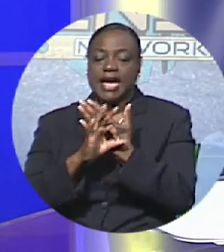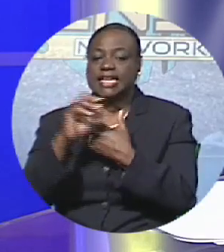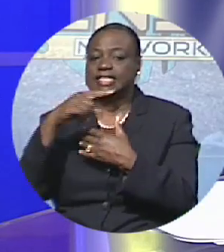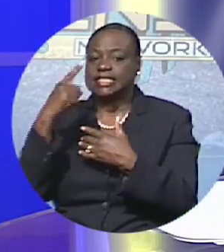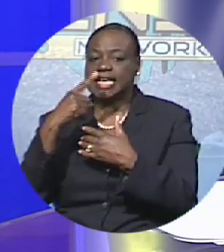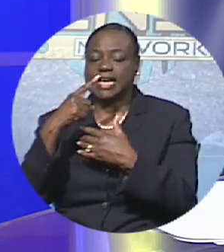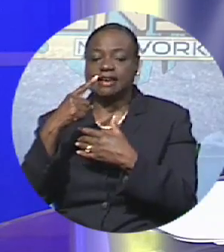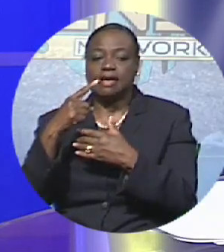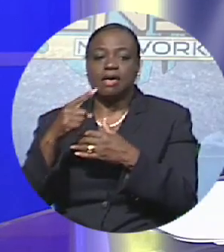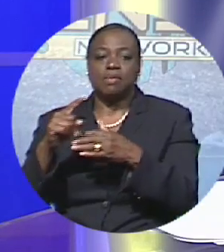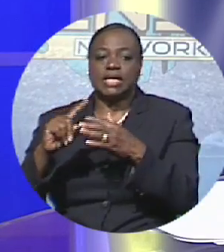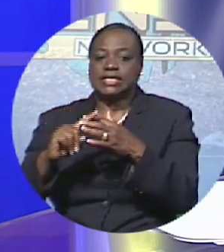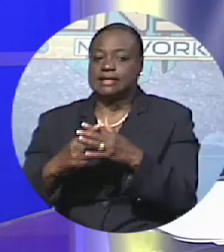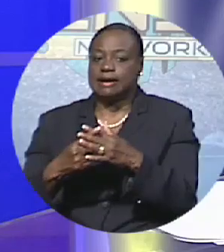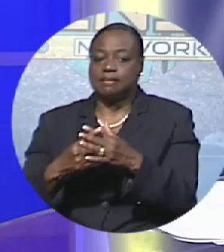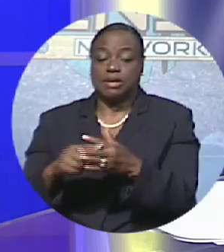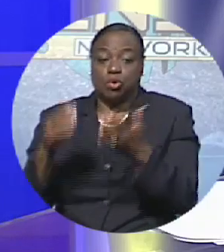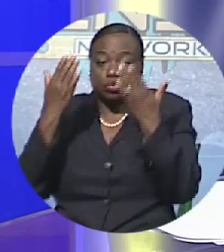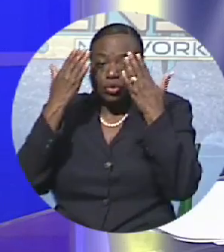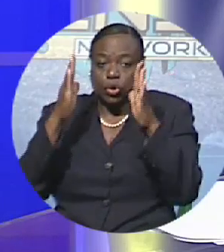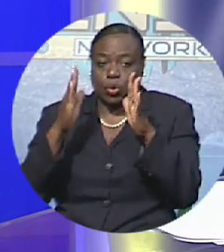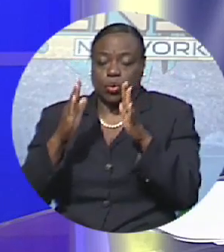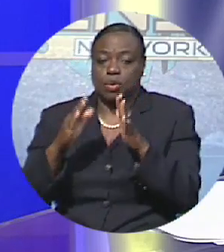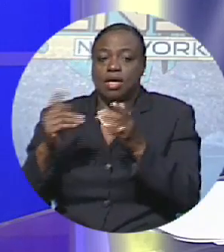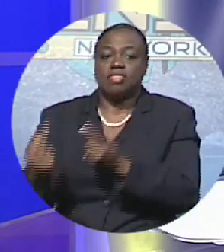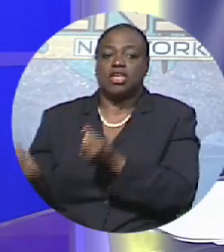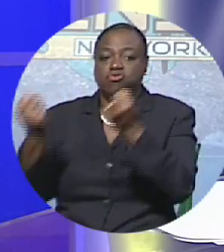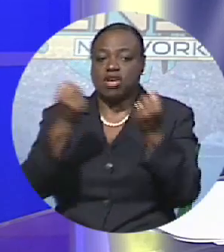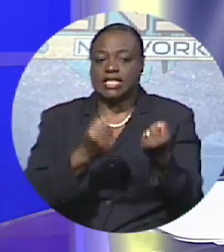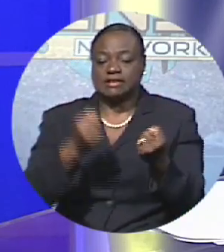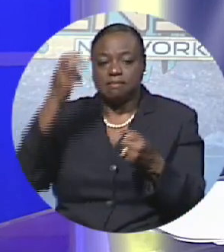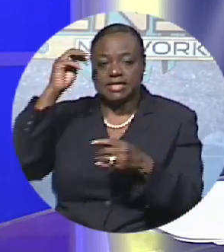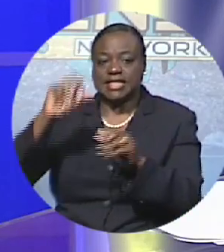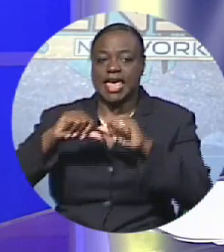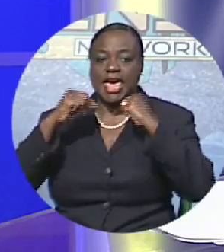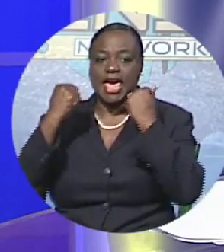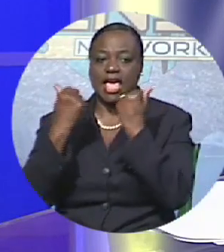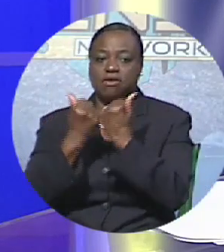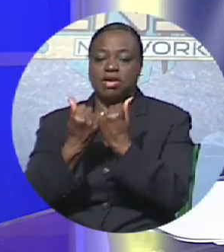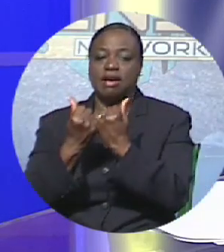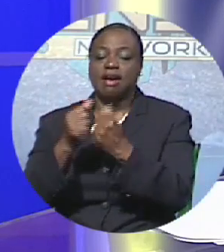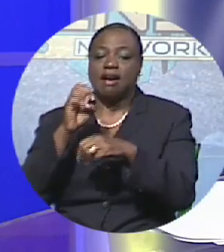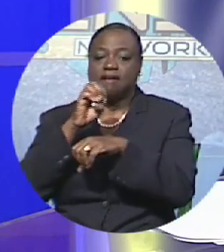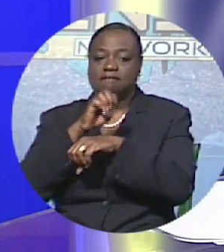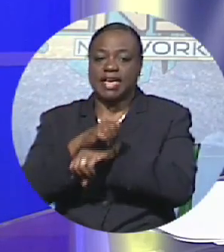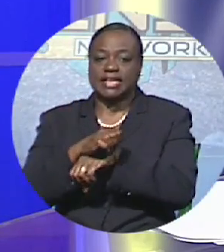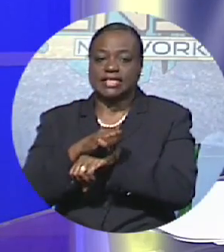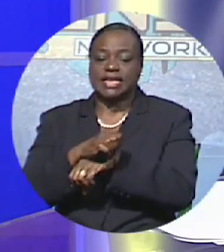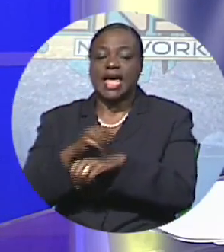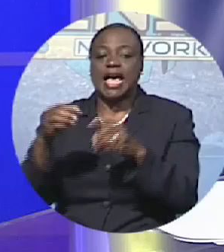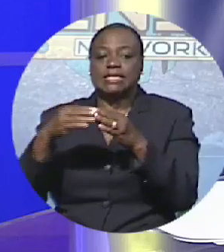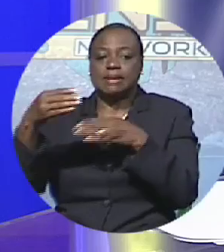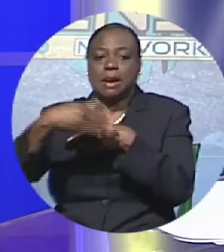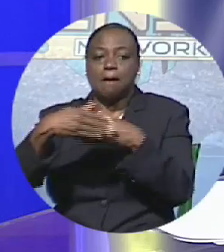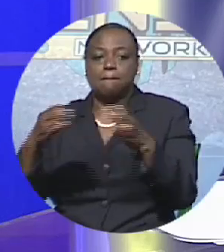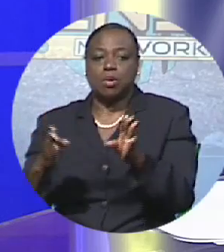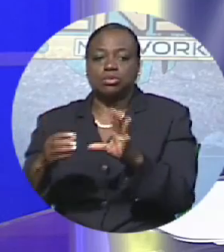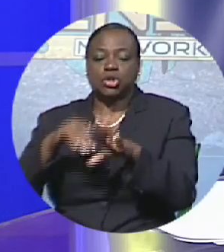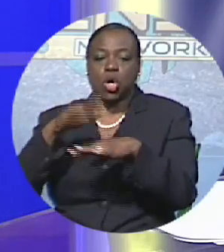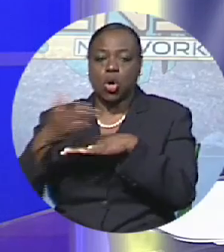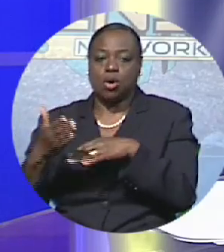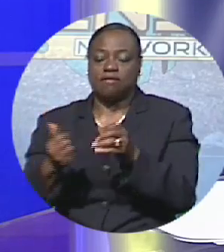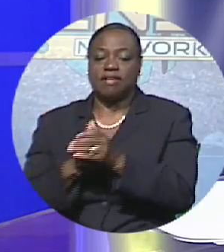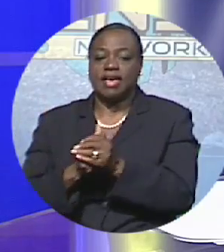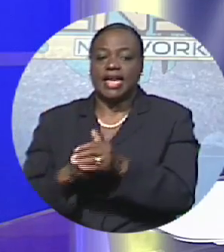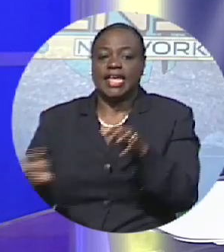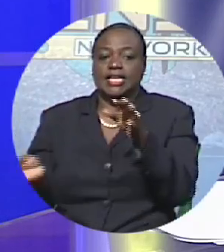been determined. The Transport Ministry noted that the area affected has been boomed off and any additional oil will be corralled in the area